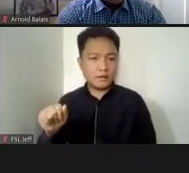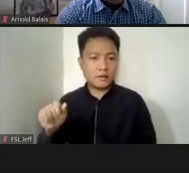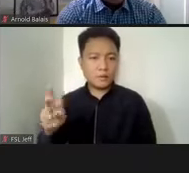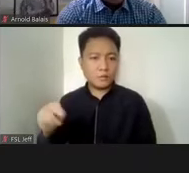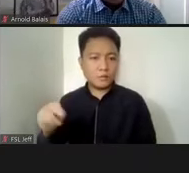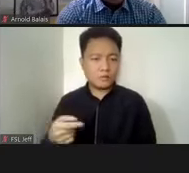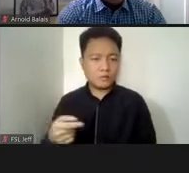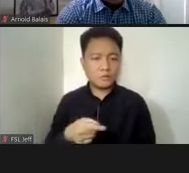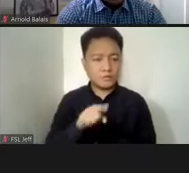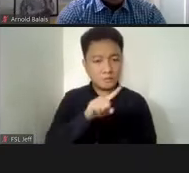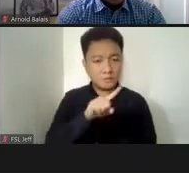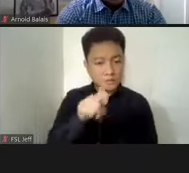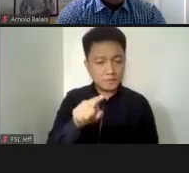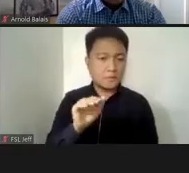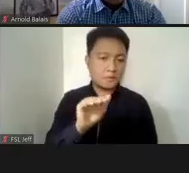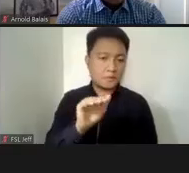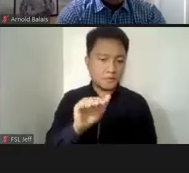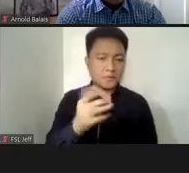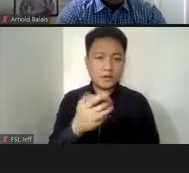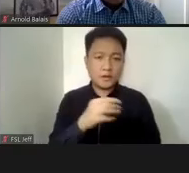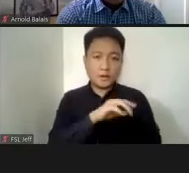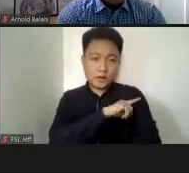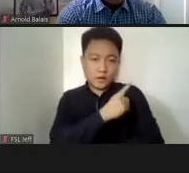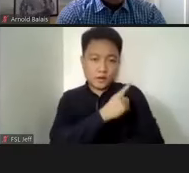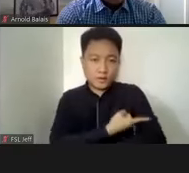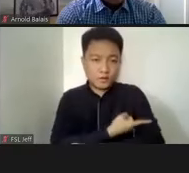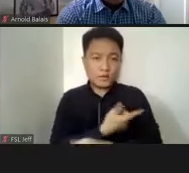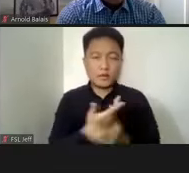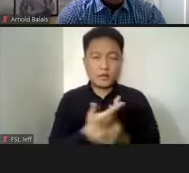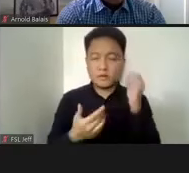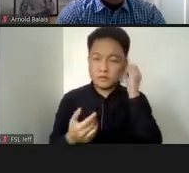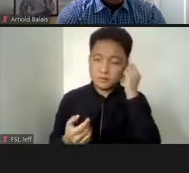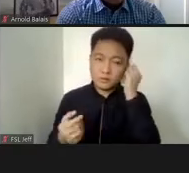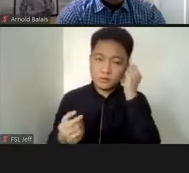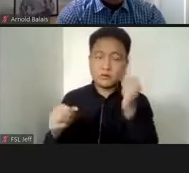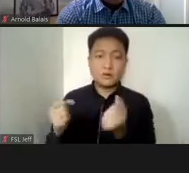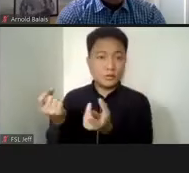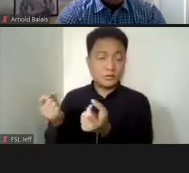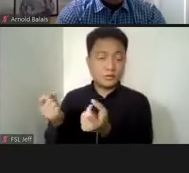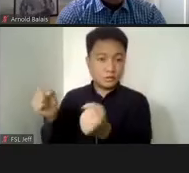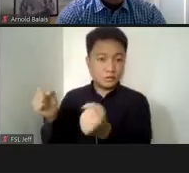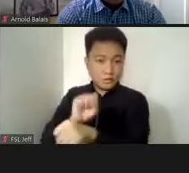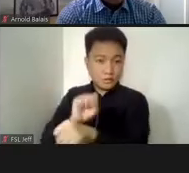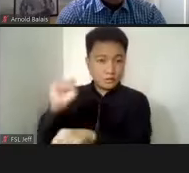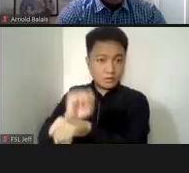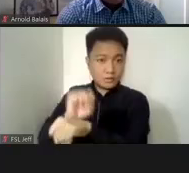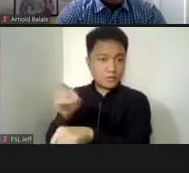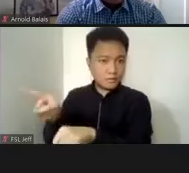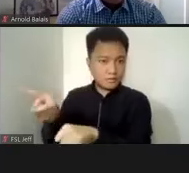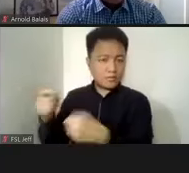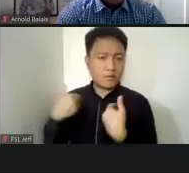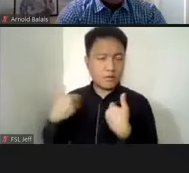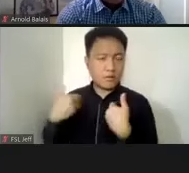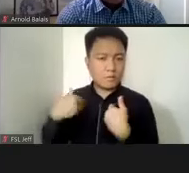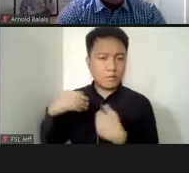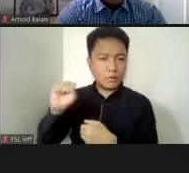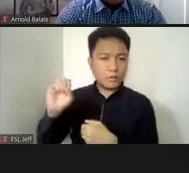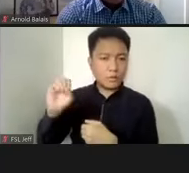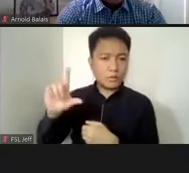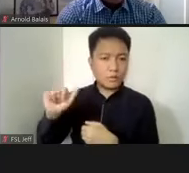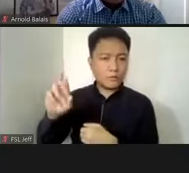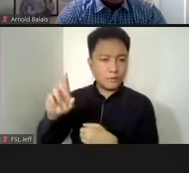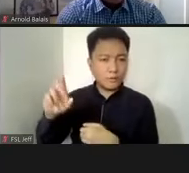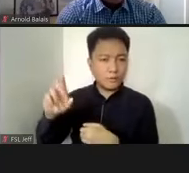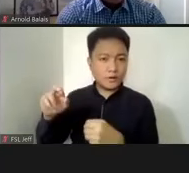from solar energy? Since waste is one of our major concerns in the Philippines, would be great to hit two birds with one stone on this. What are